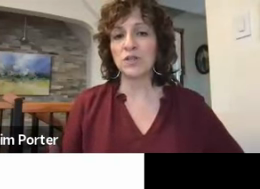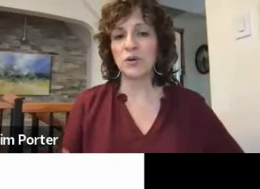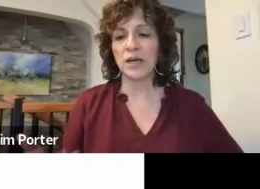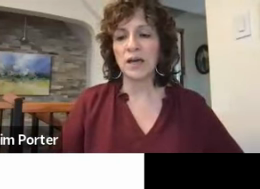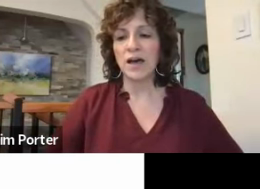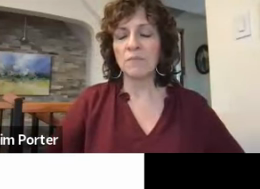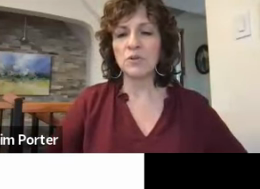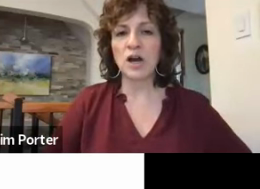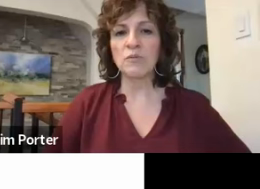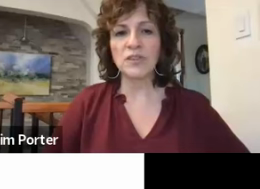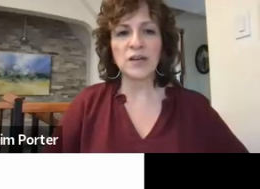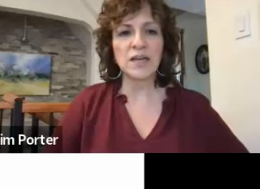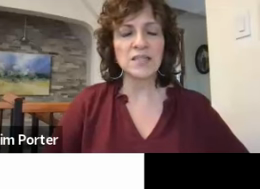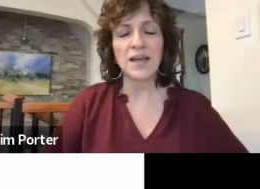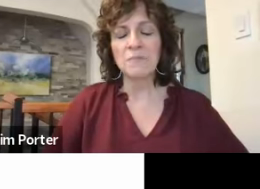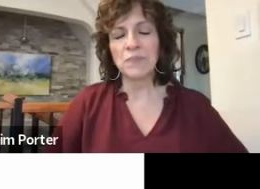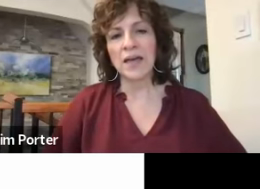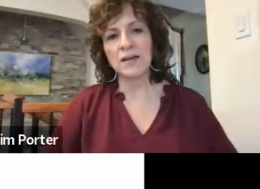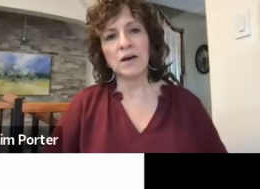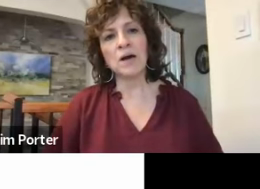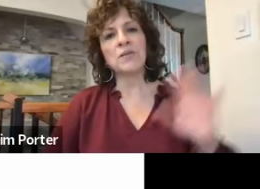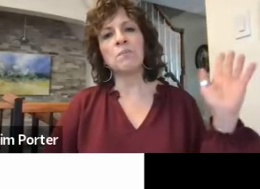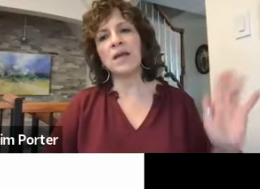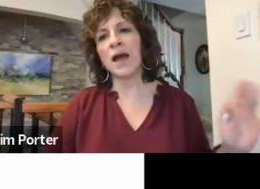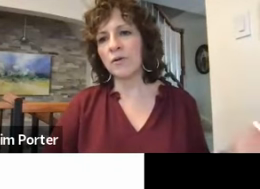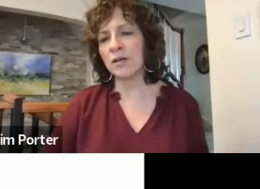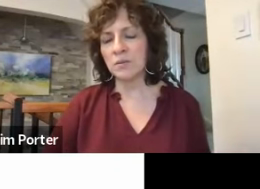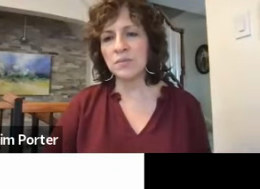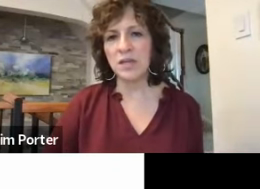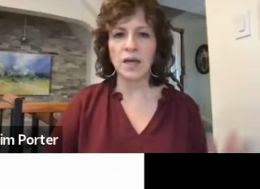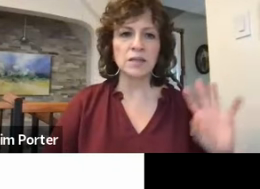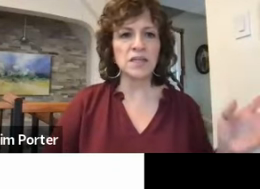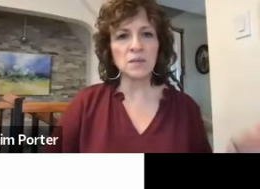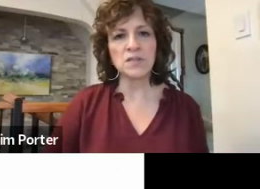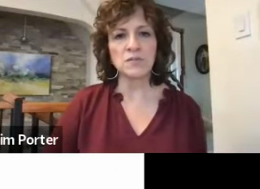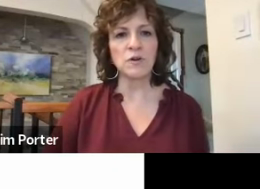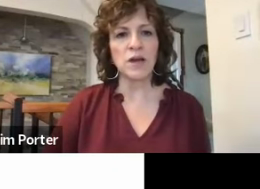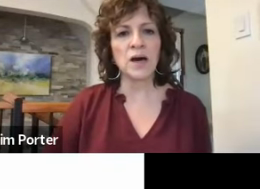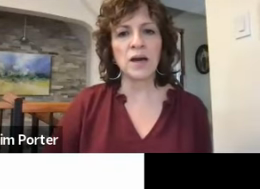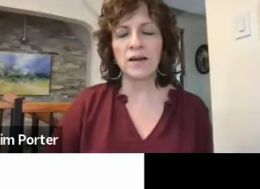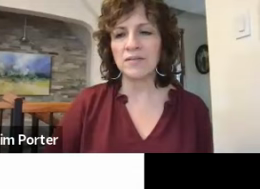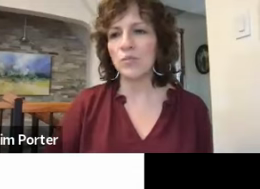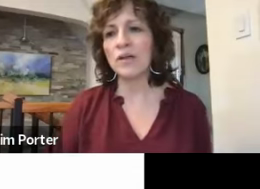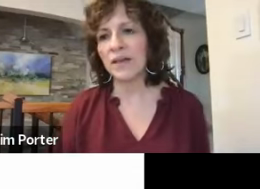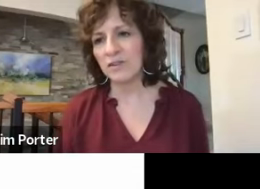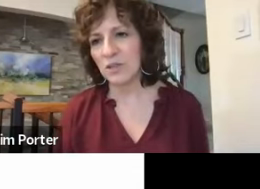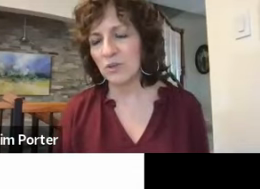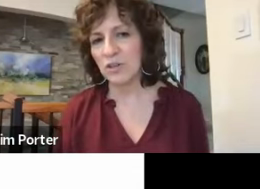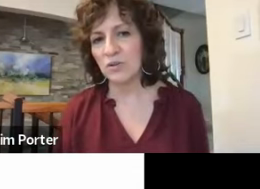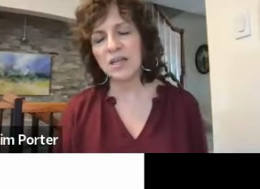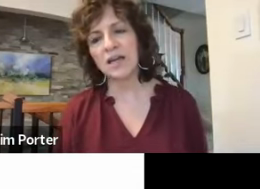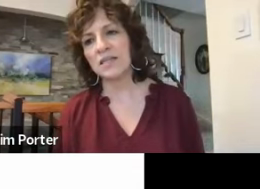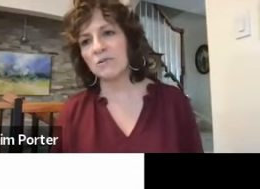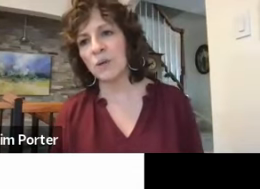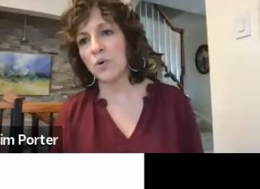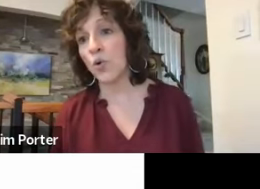motivational interviewing to talk with their kids. And among the many acronyms and tips for MI is one that I'll share with